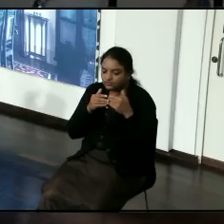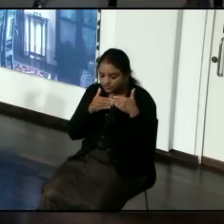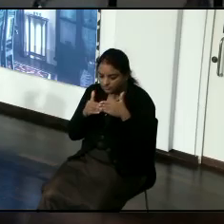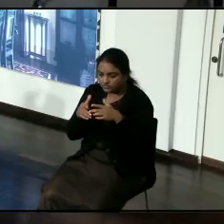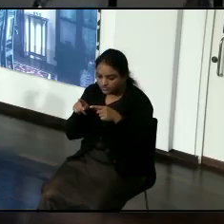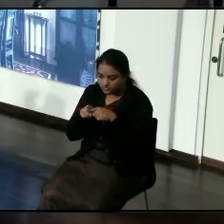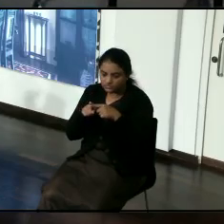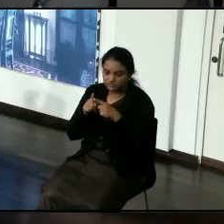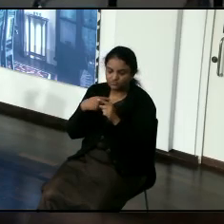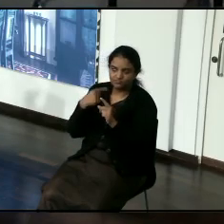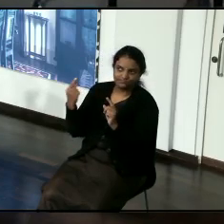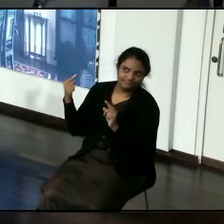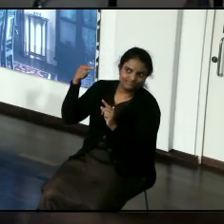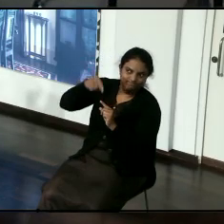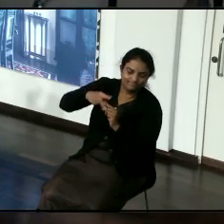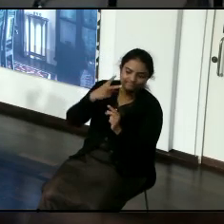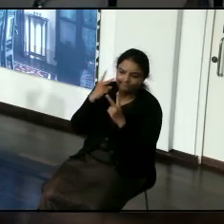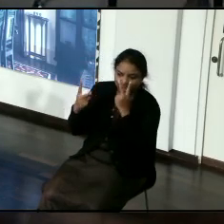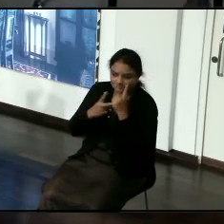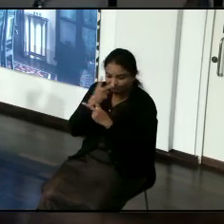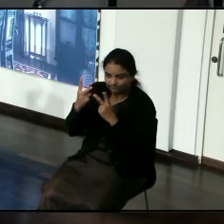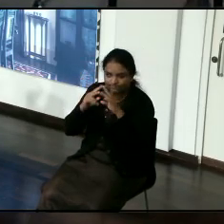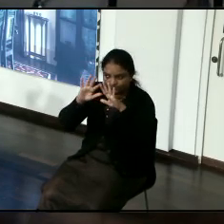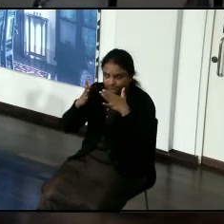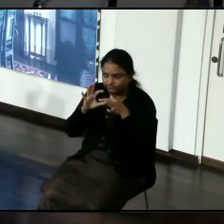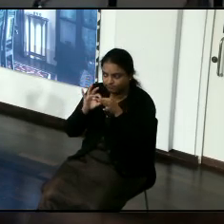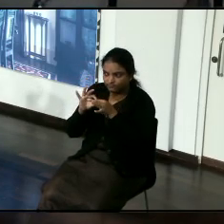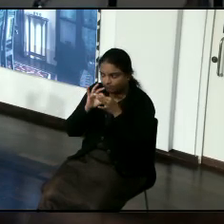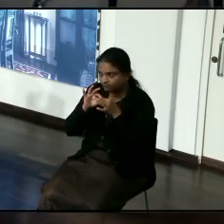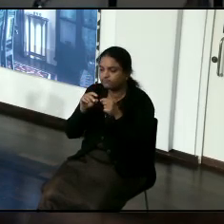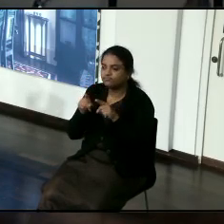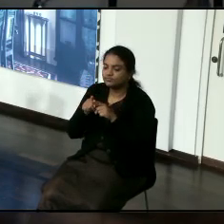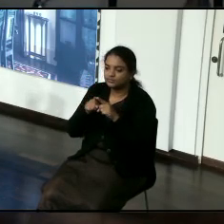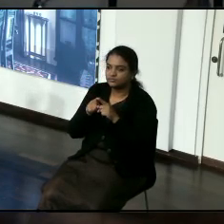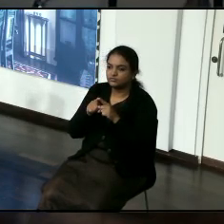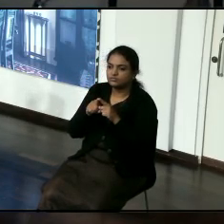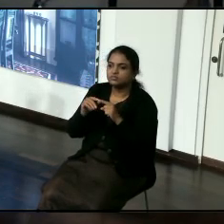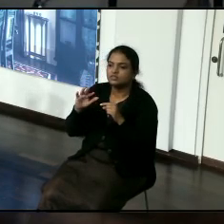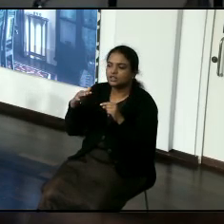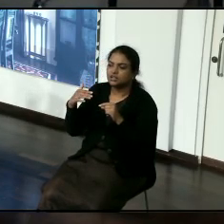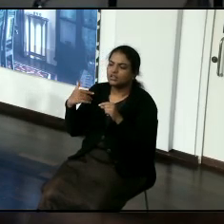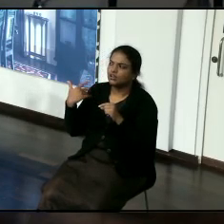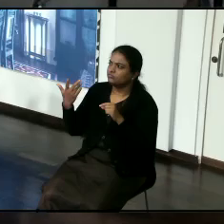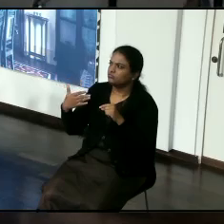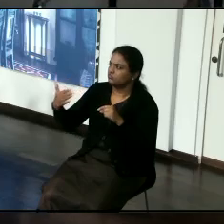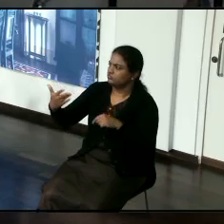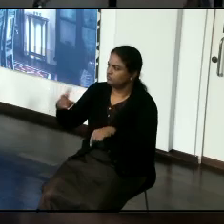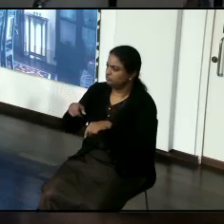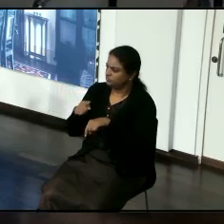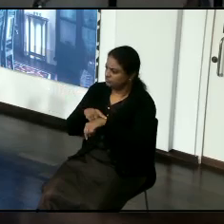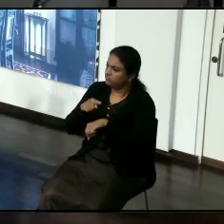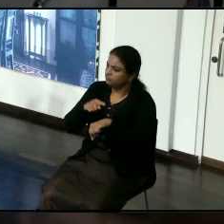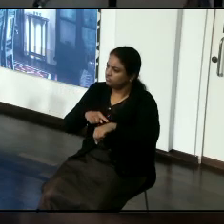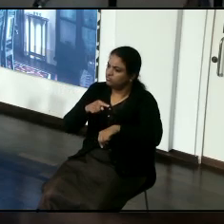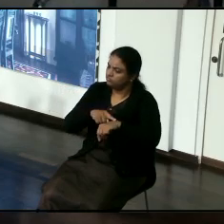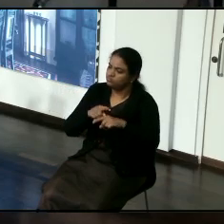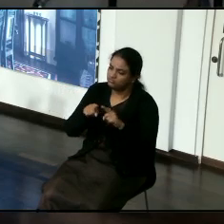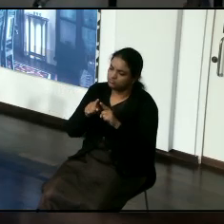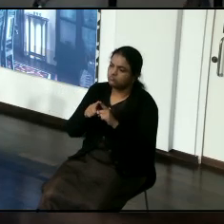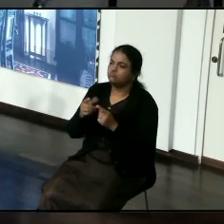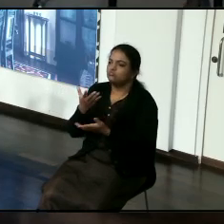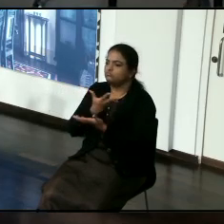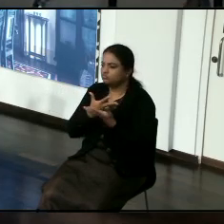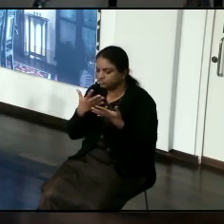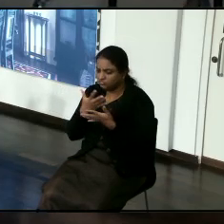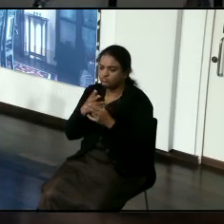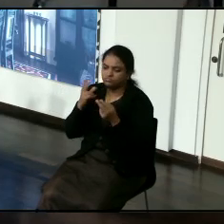and see his collection. Yeah, he's amazing. He's quite incredible because each time we visited and we were having a candid conversation about